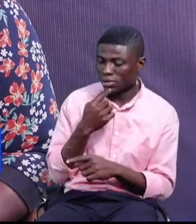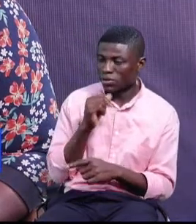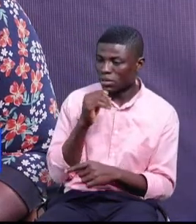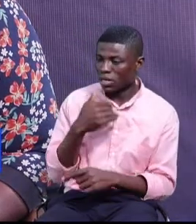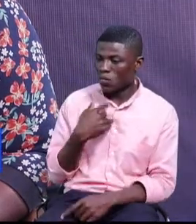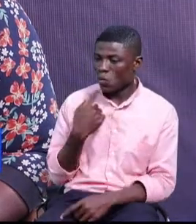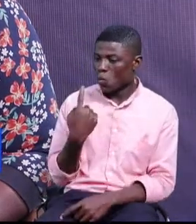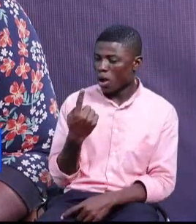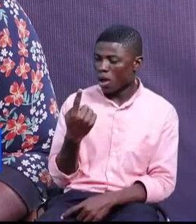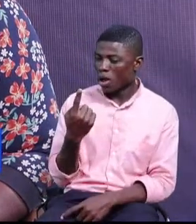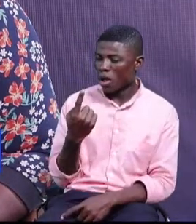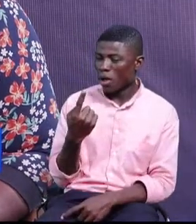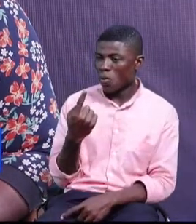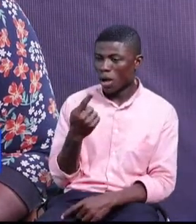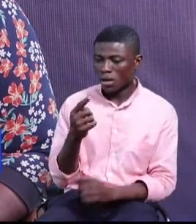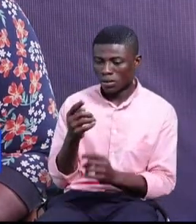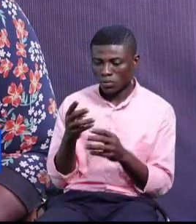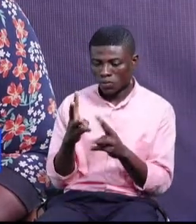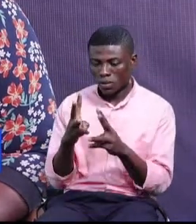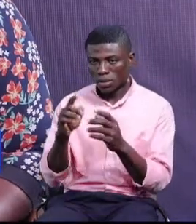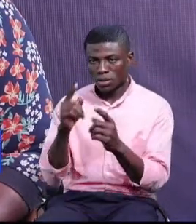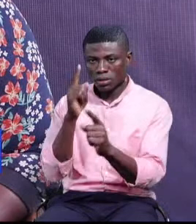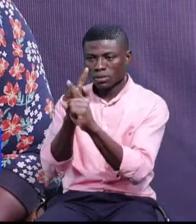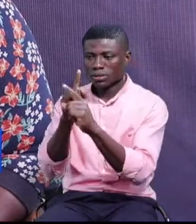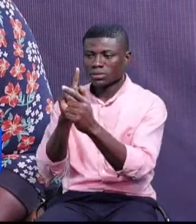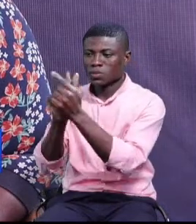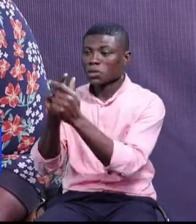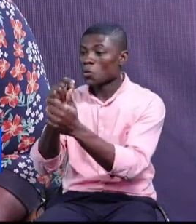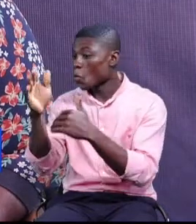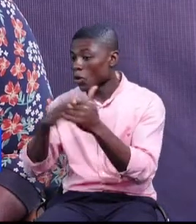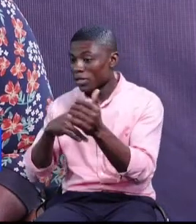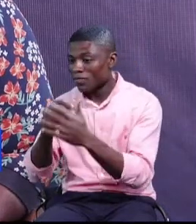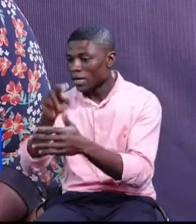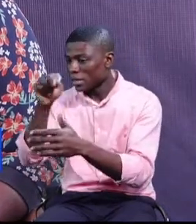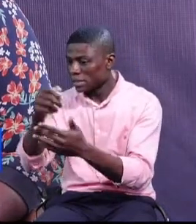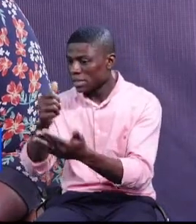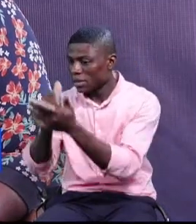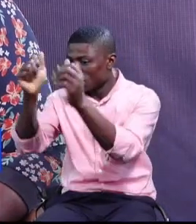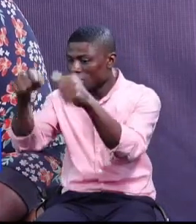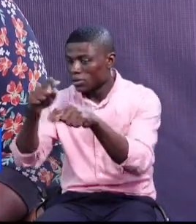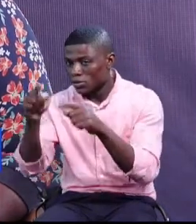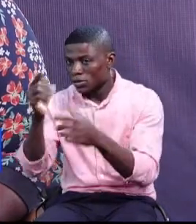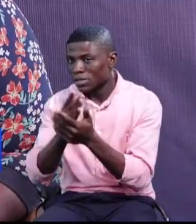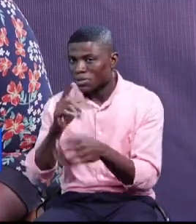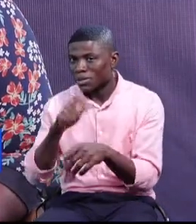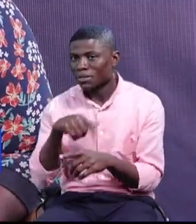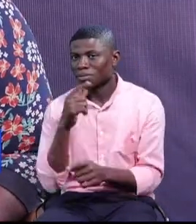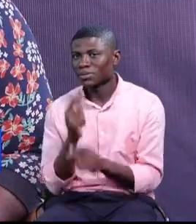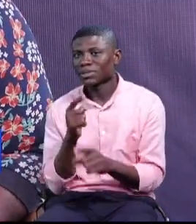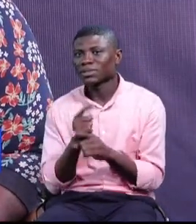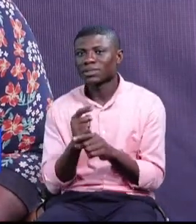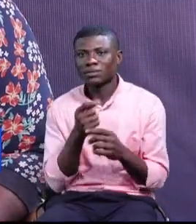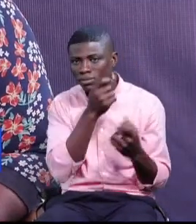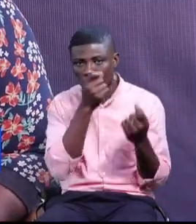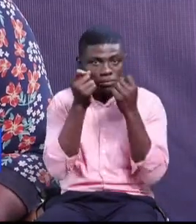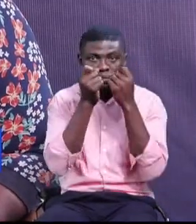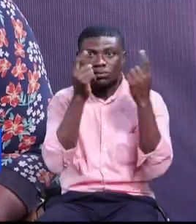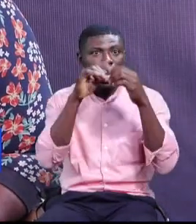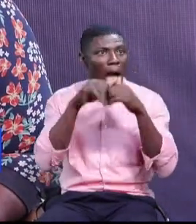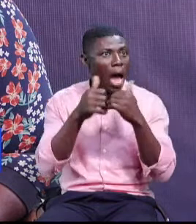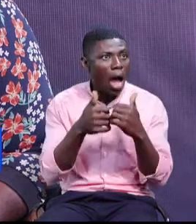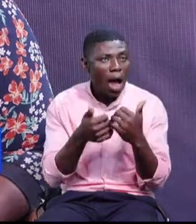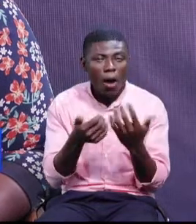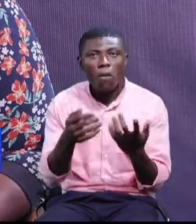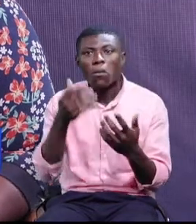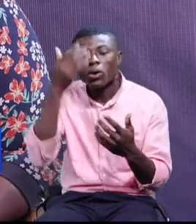one body where you can go to for everything. So sometimes you are surprised at times.